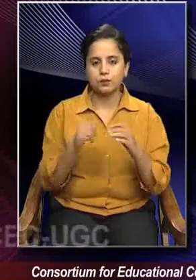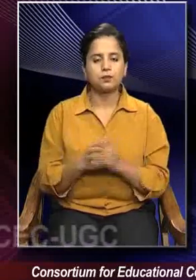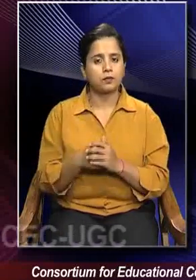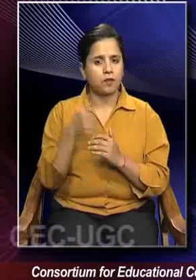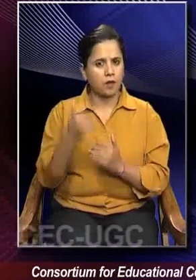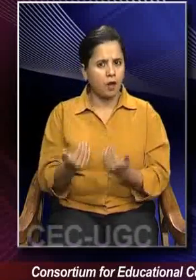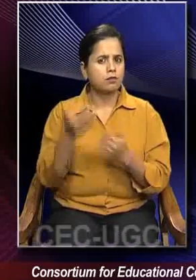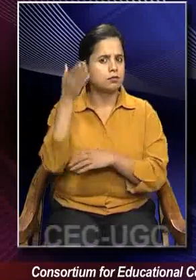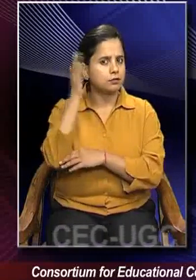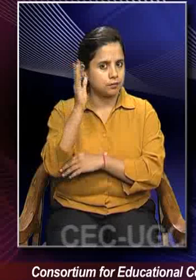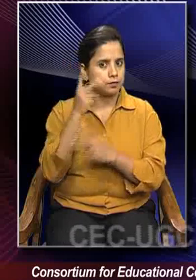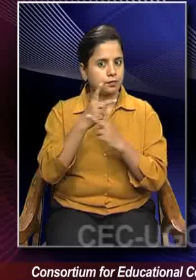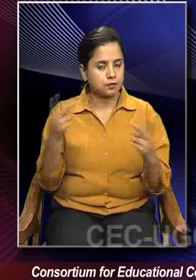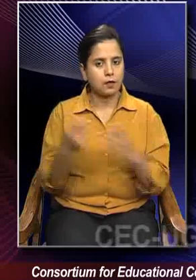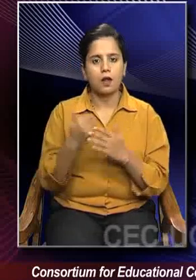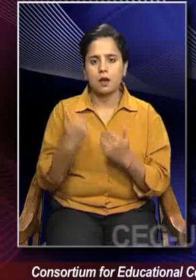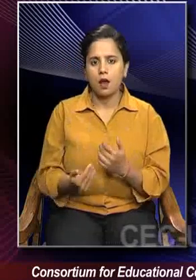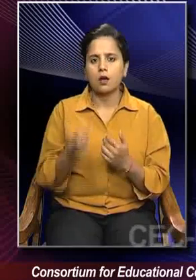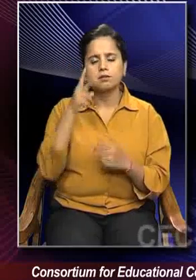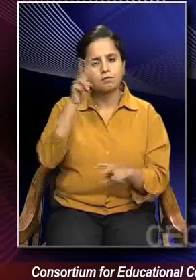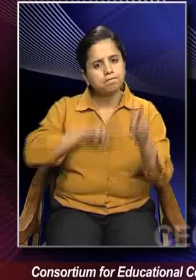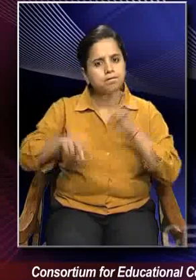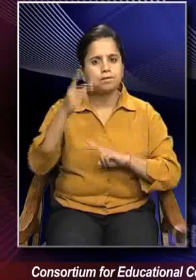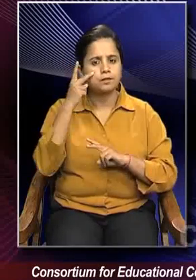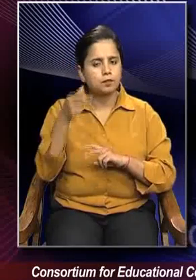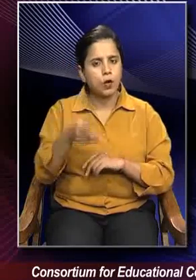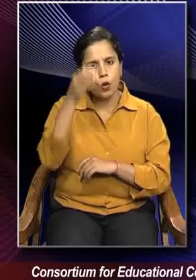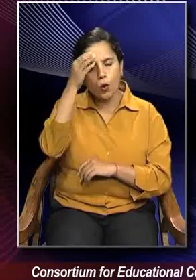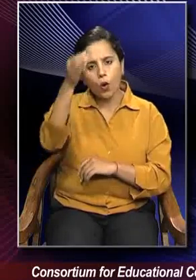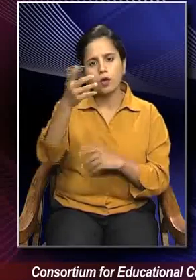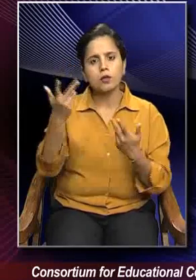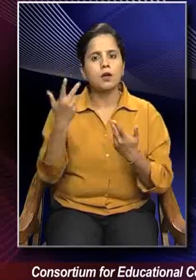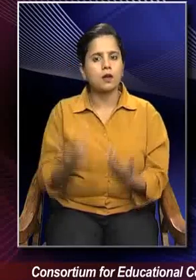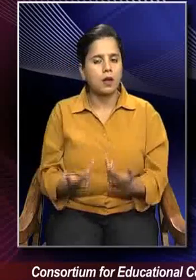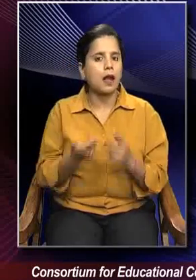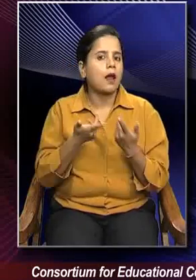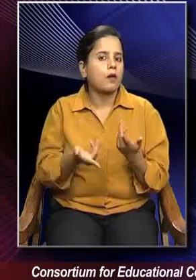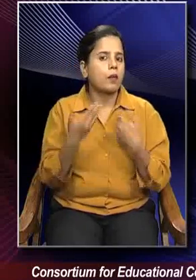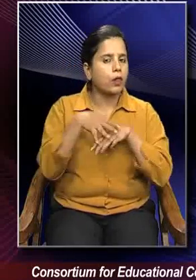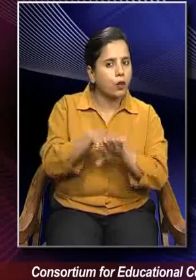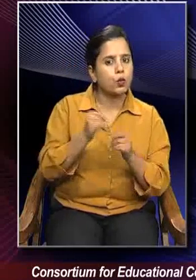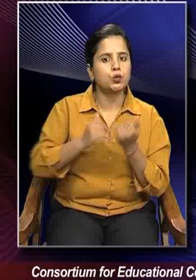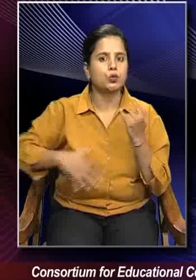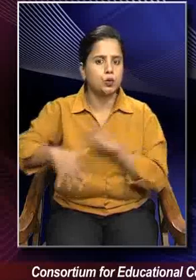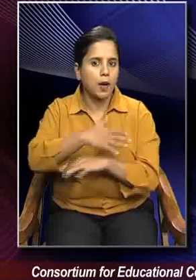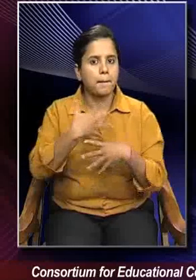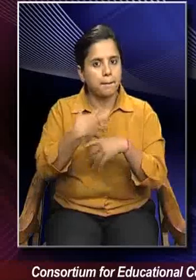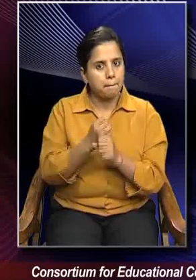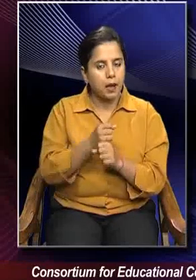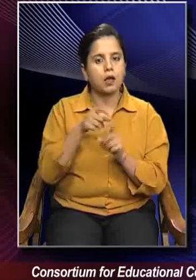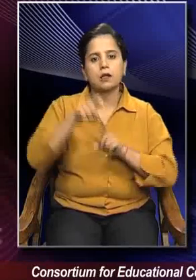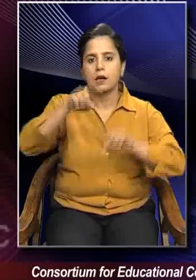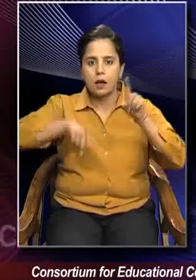this presentation, we will explore the concept of building an inclusive society through